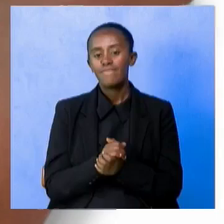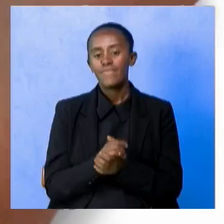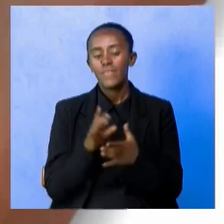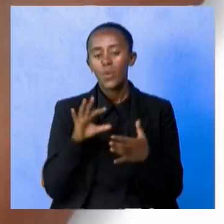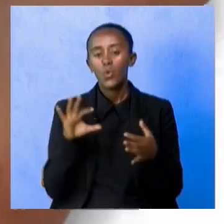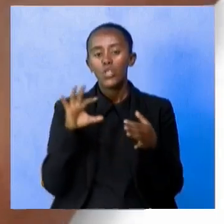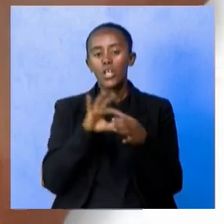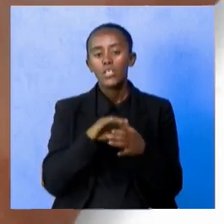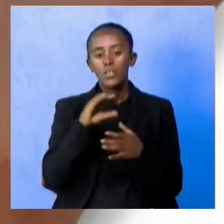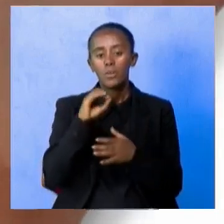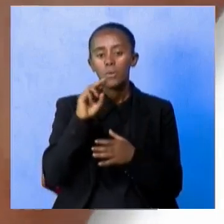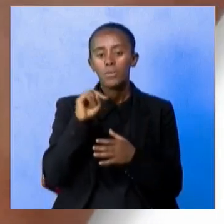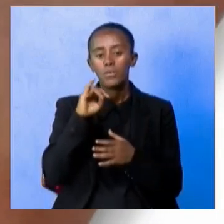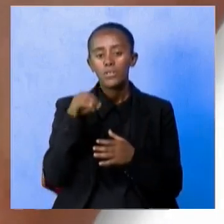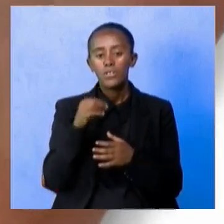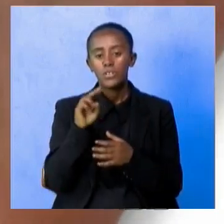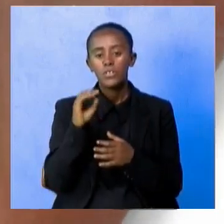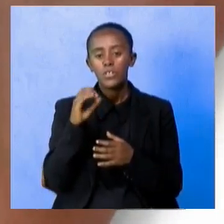conjunction.